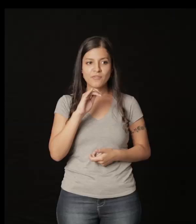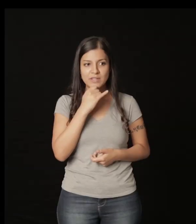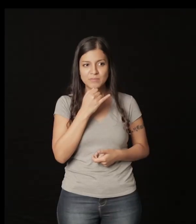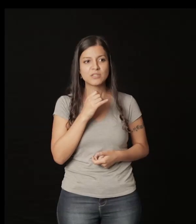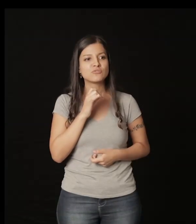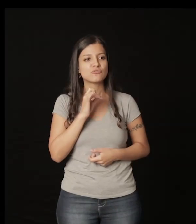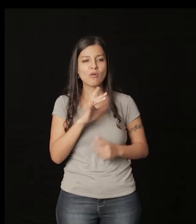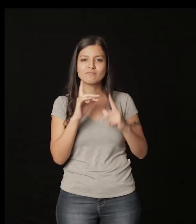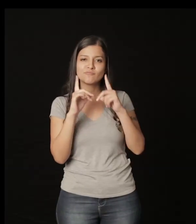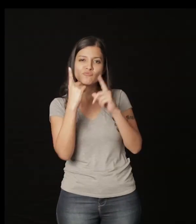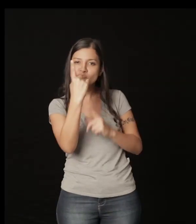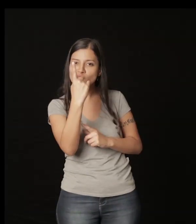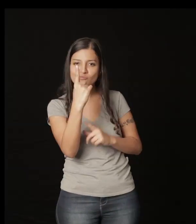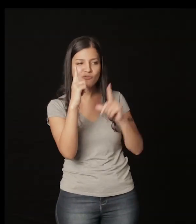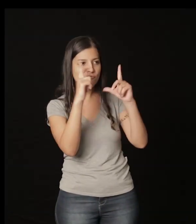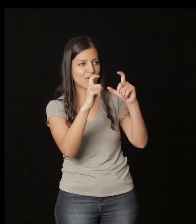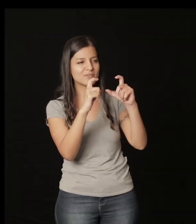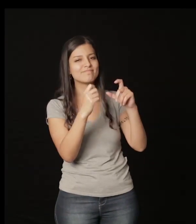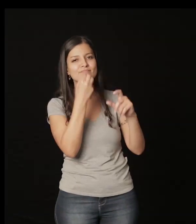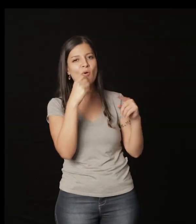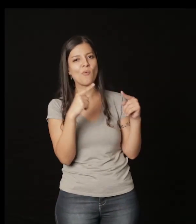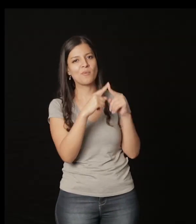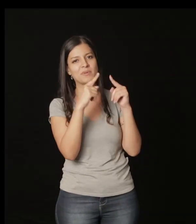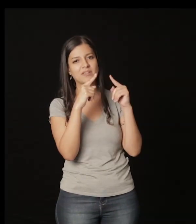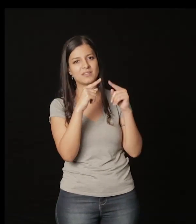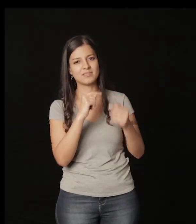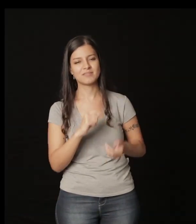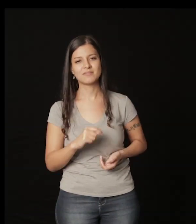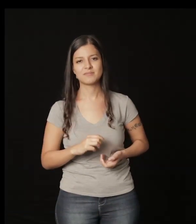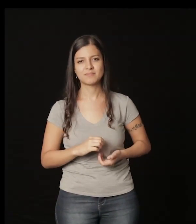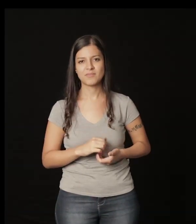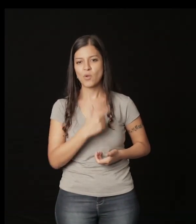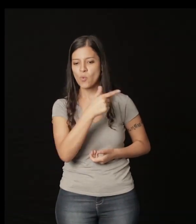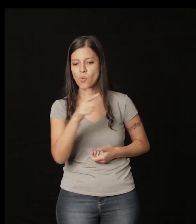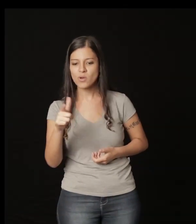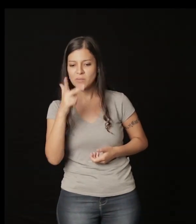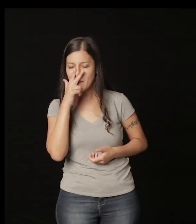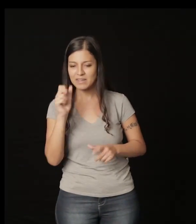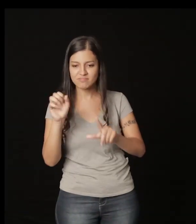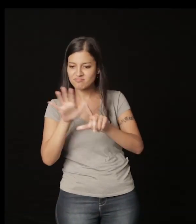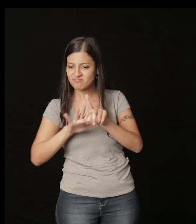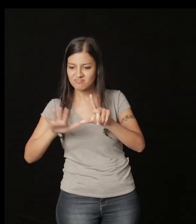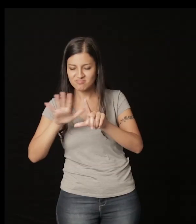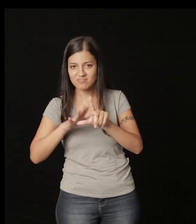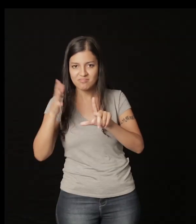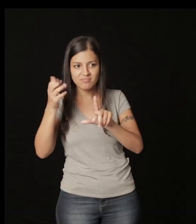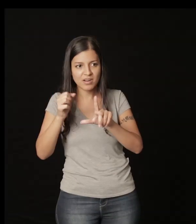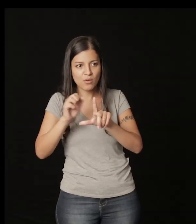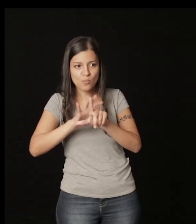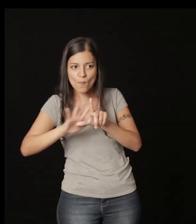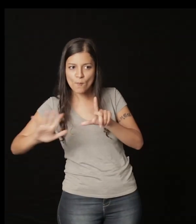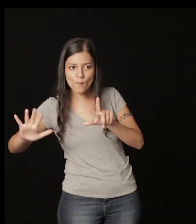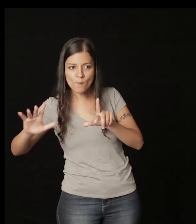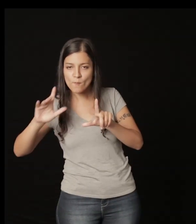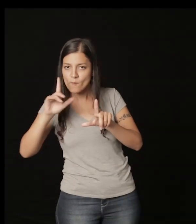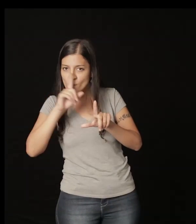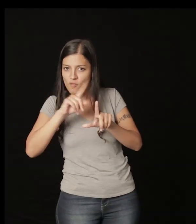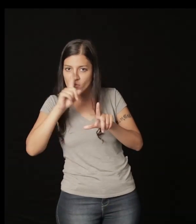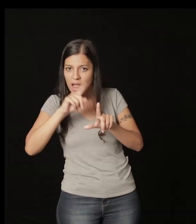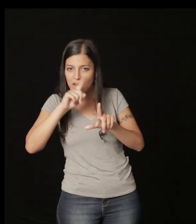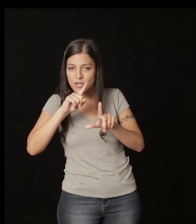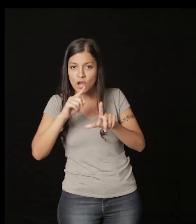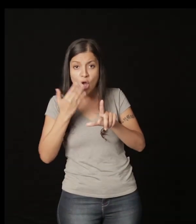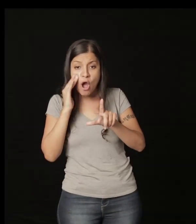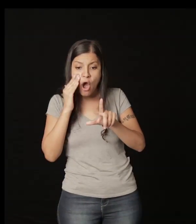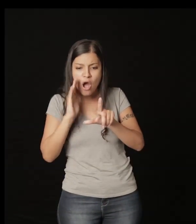one clip, one frame of this entire thing worked. The rest was just blank. And